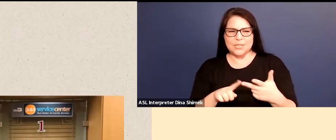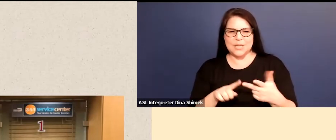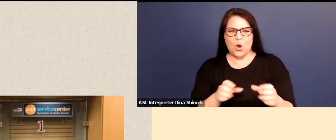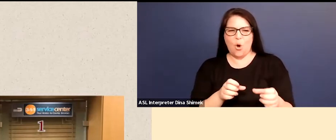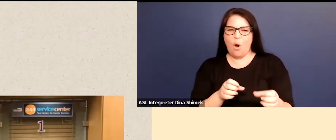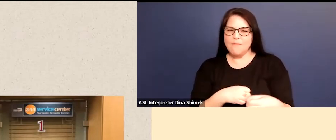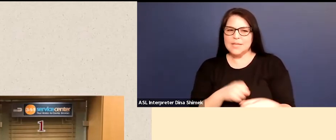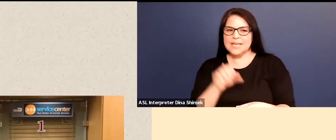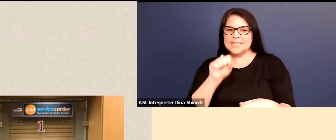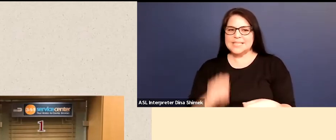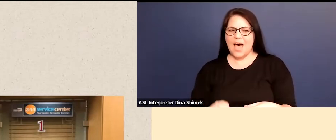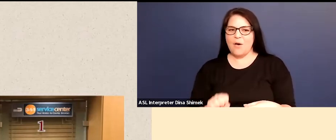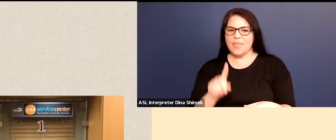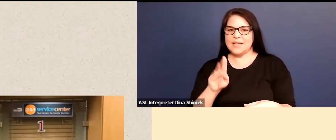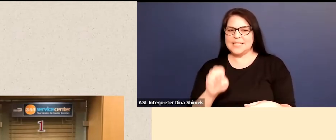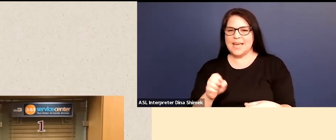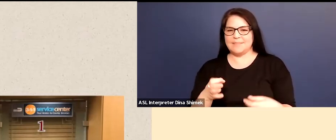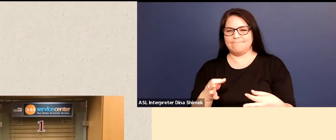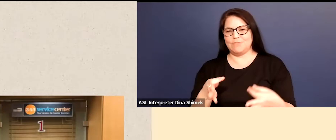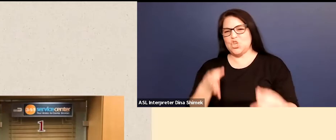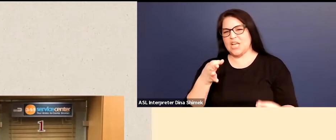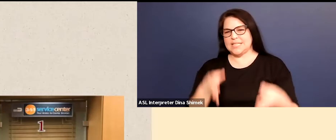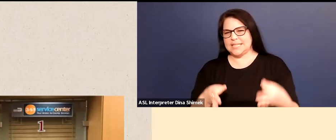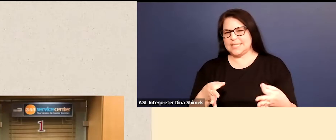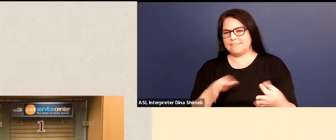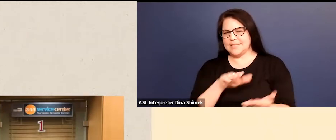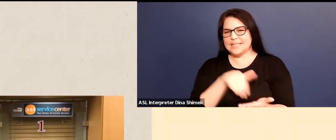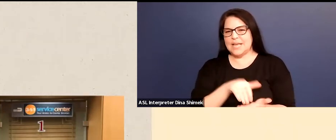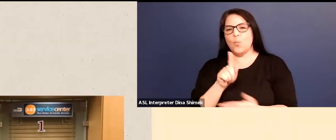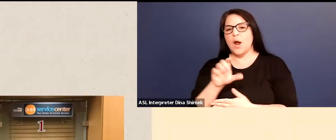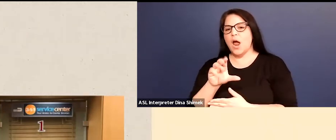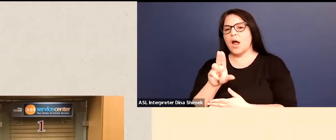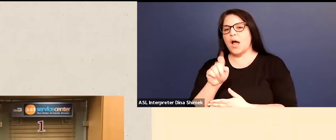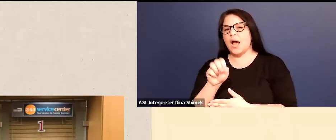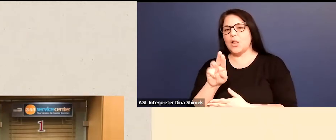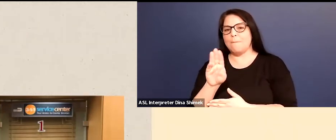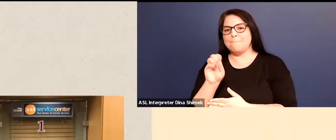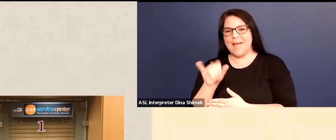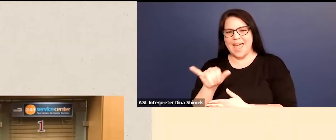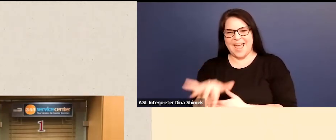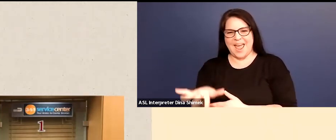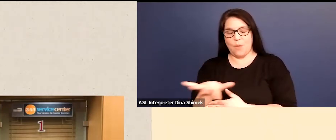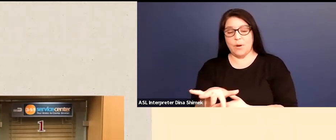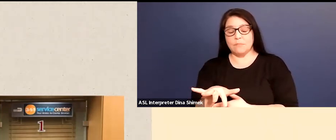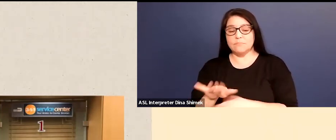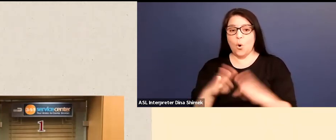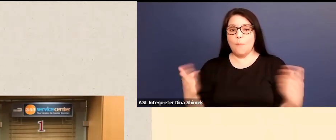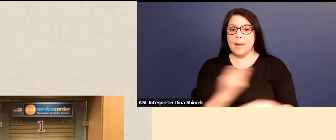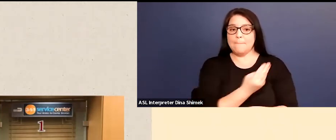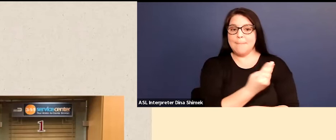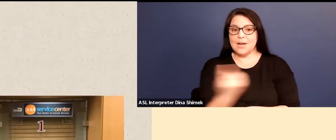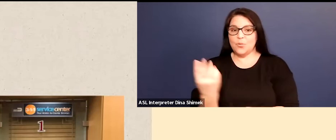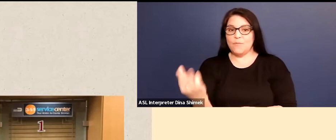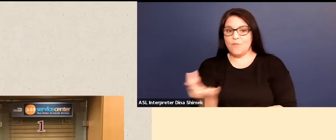the South Dade Justice Center in the Cutler Bay area. These offices are open Monday through Friday